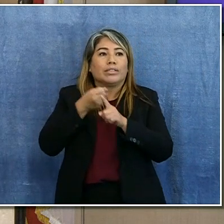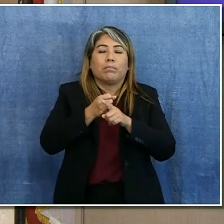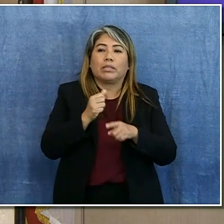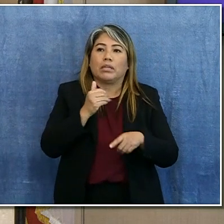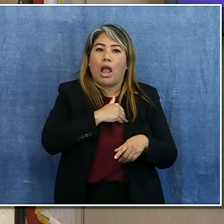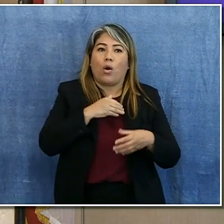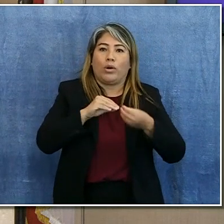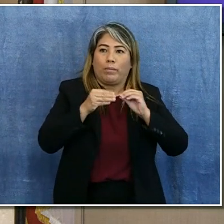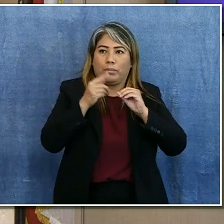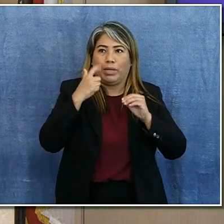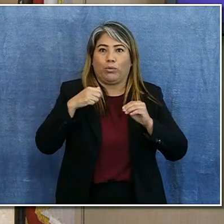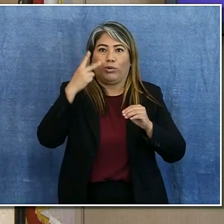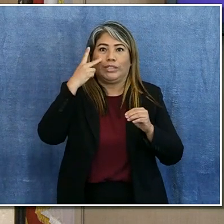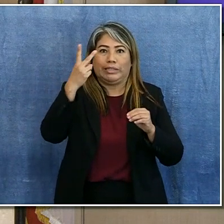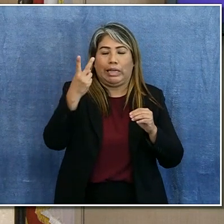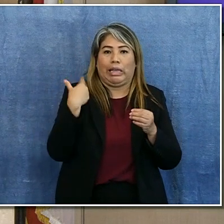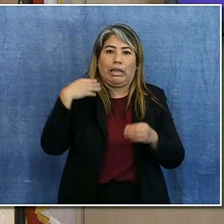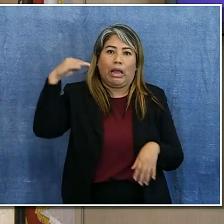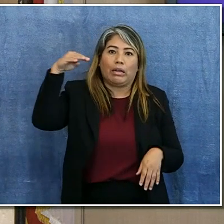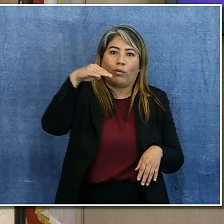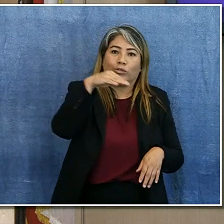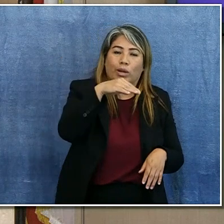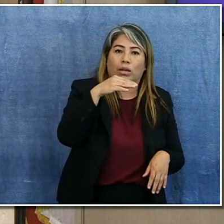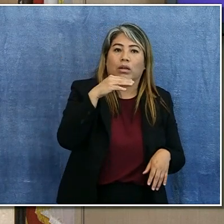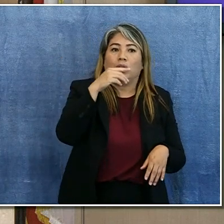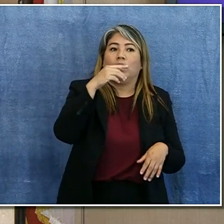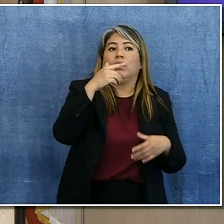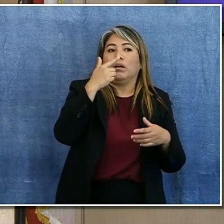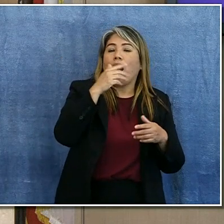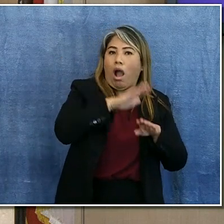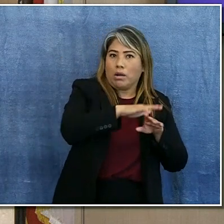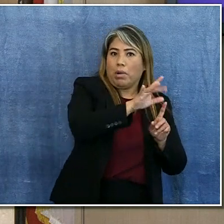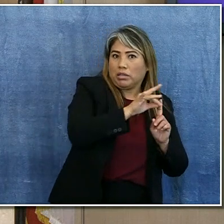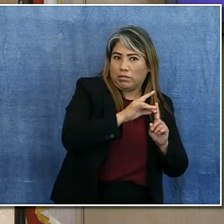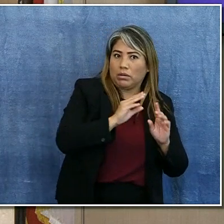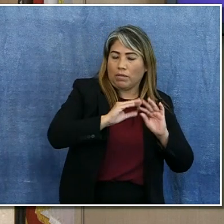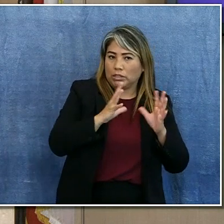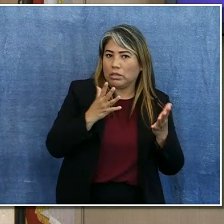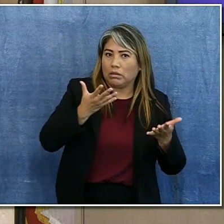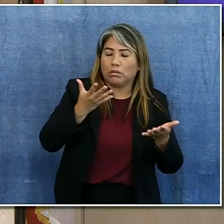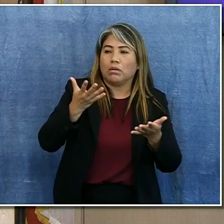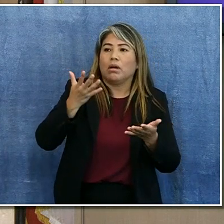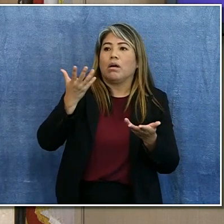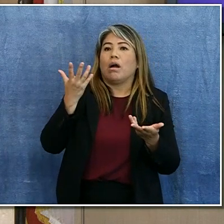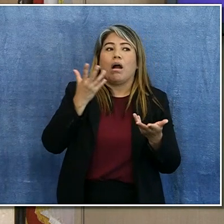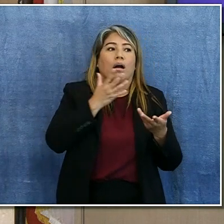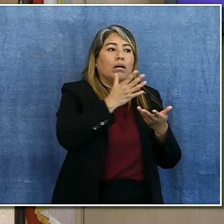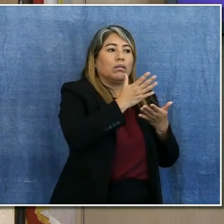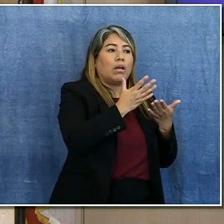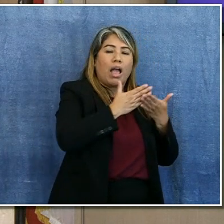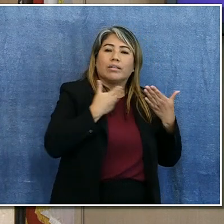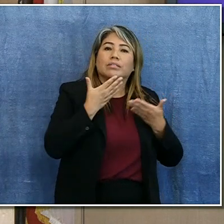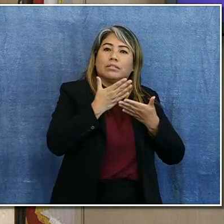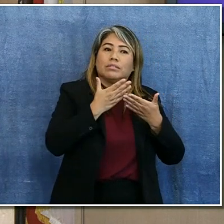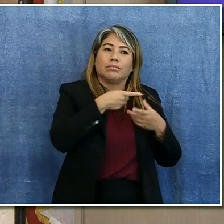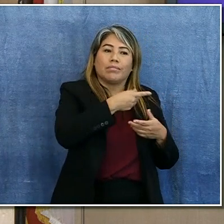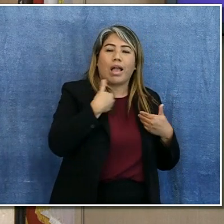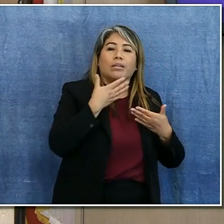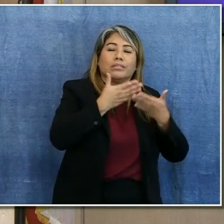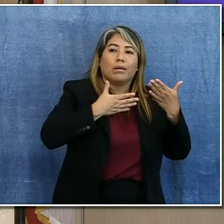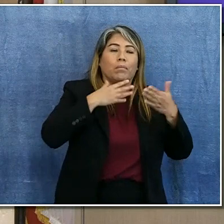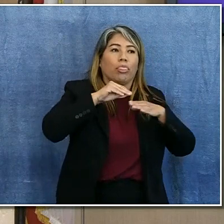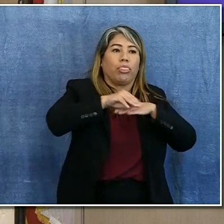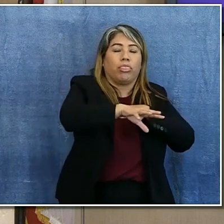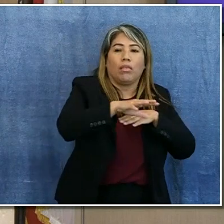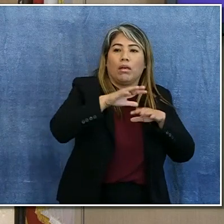seeing a downward trend in the positive case rate, which obviously, as Karen just brought up, has some major implications as far as like getting